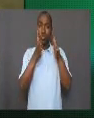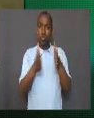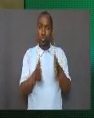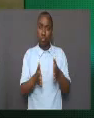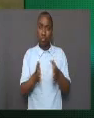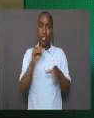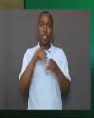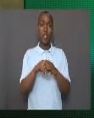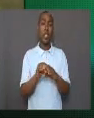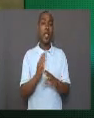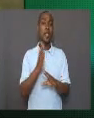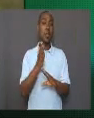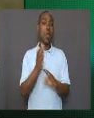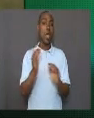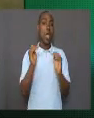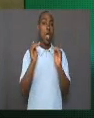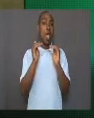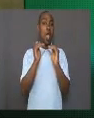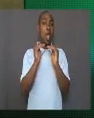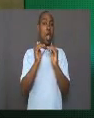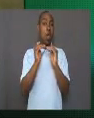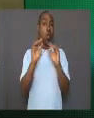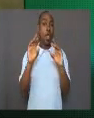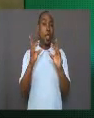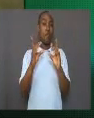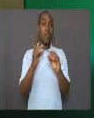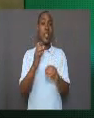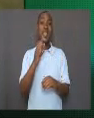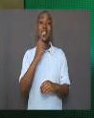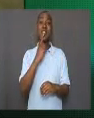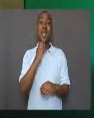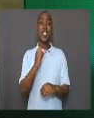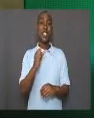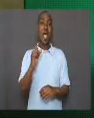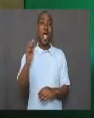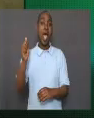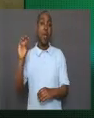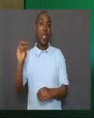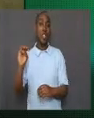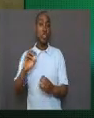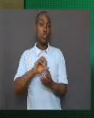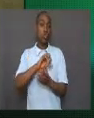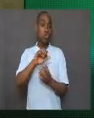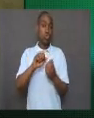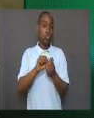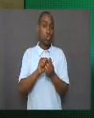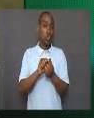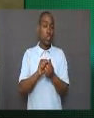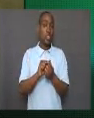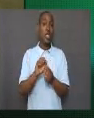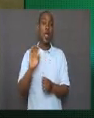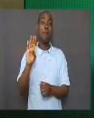Equal parts of the starch and amylase solution are combined with